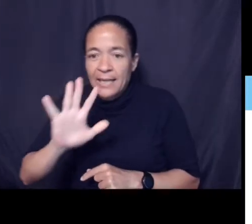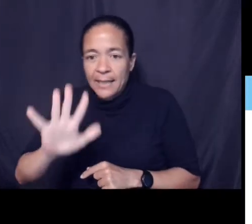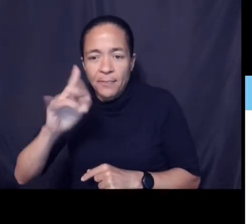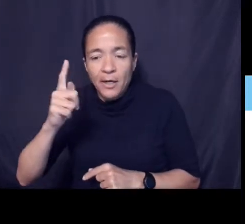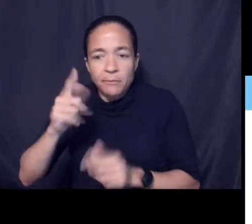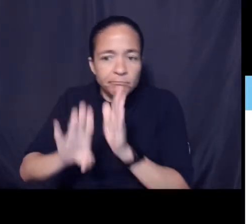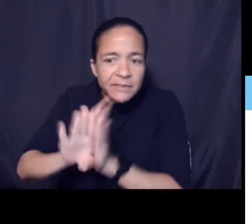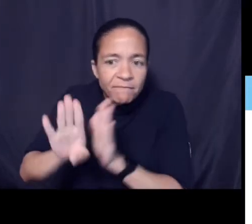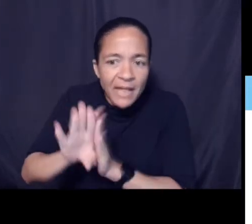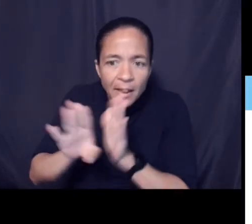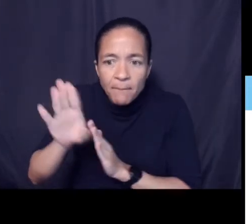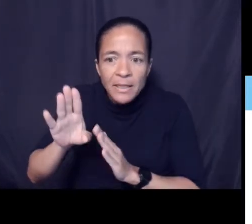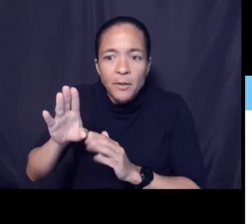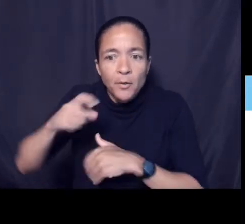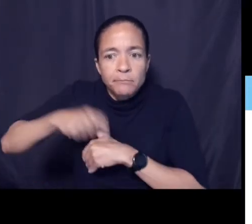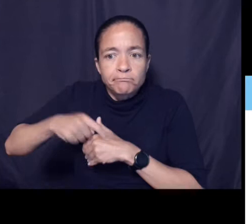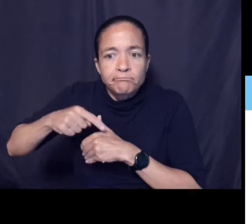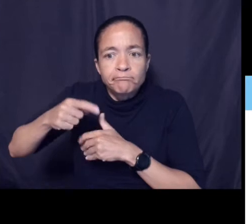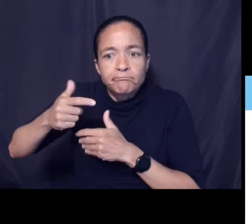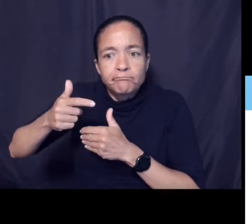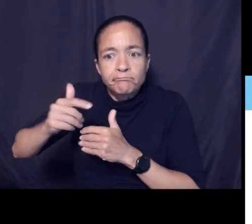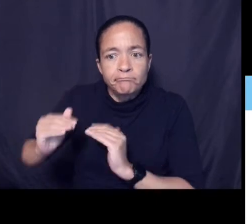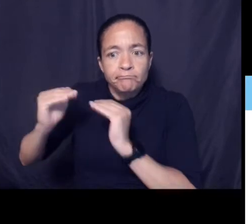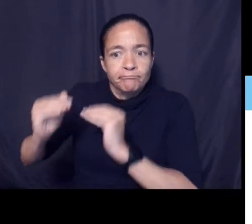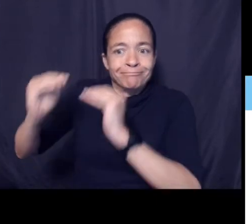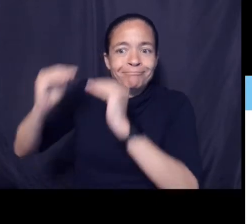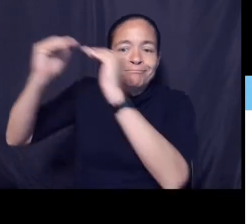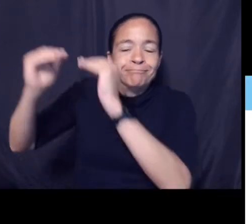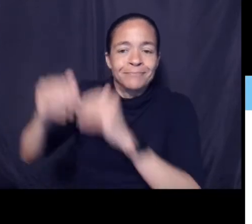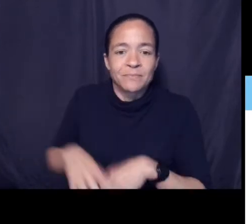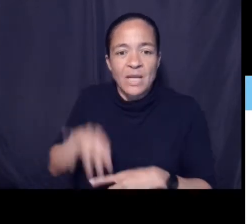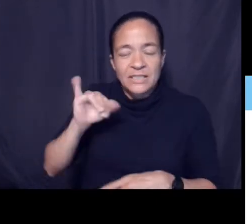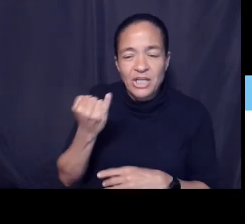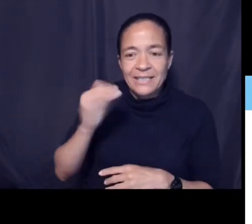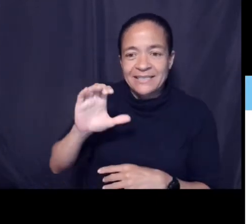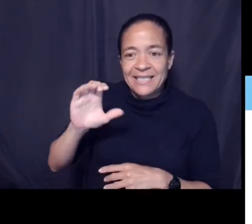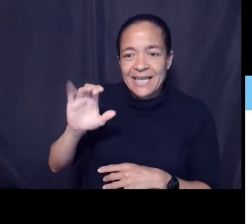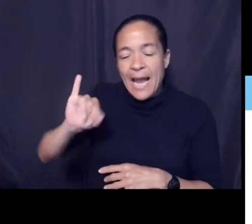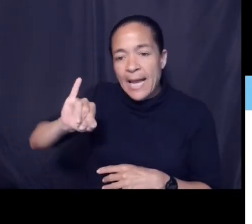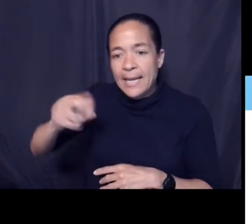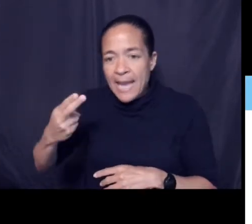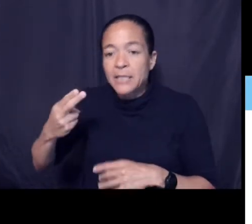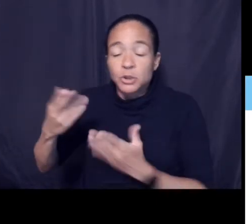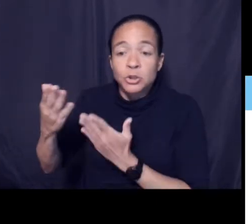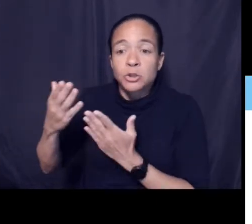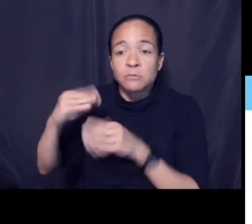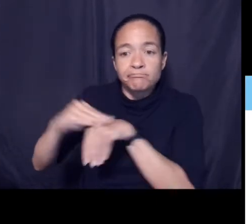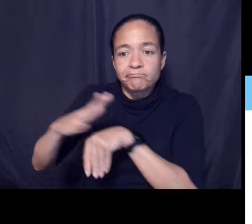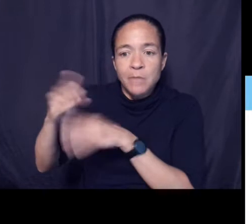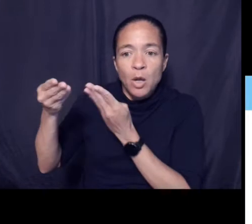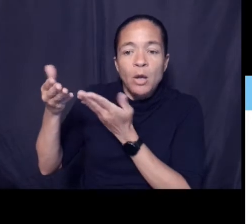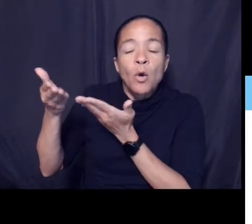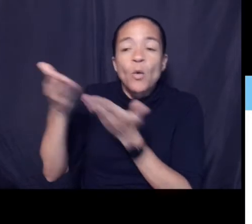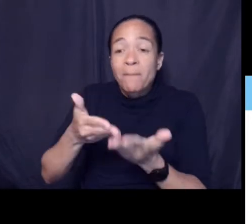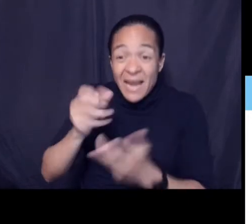their developmental status. And JCIH guidelines do recommend that if a decrease in